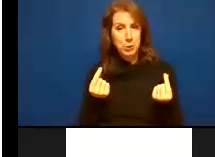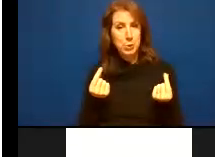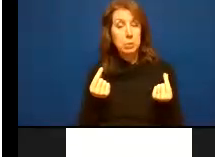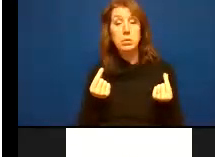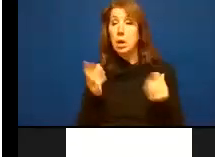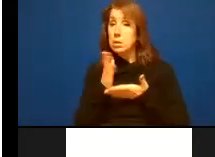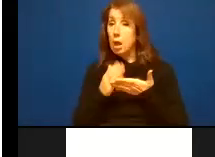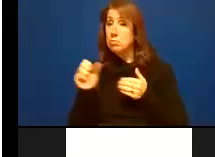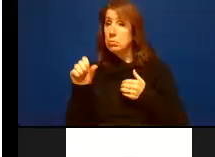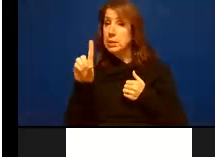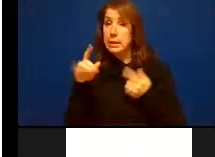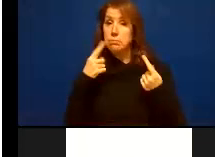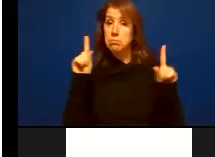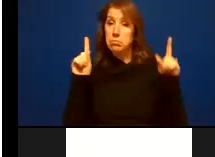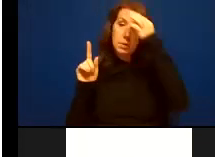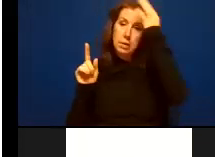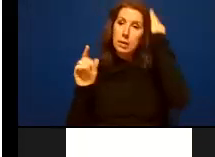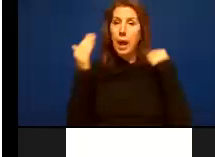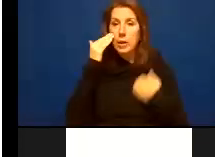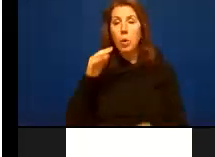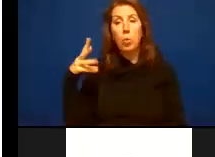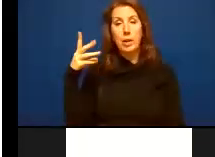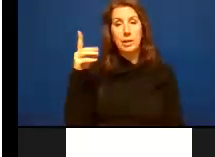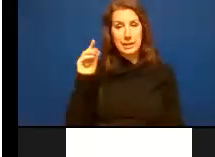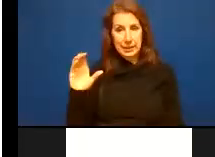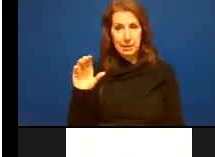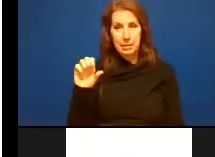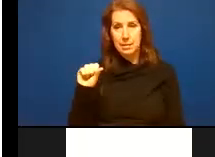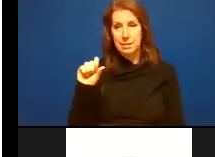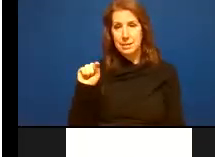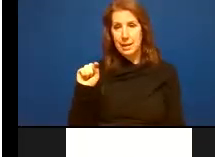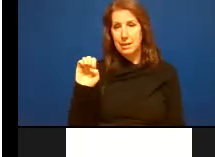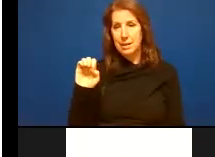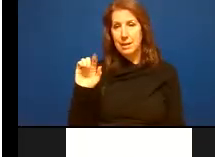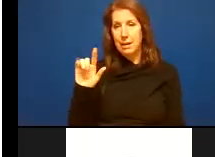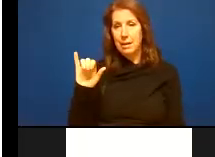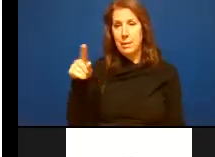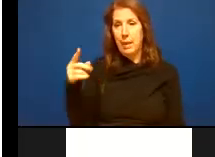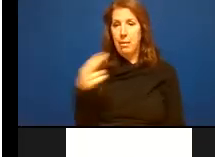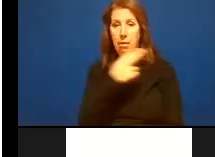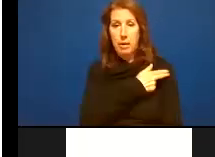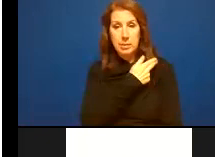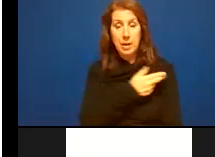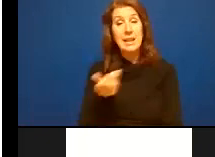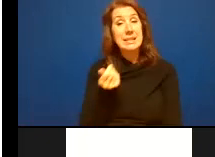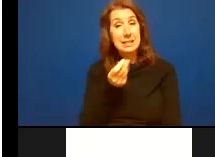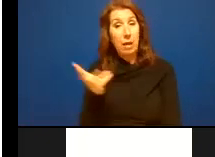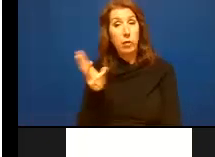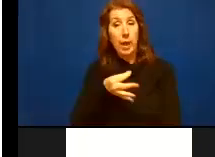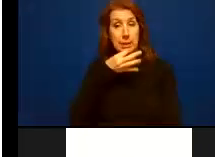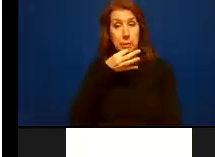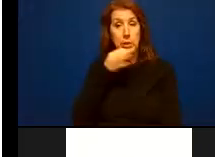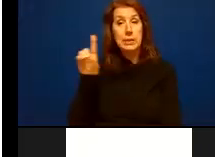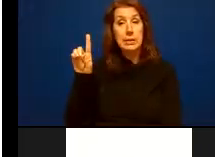some cases, and in DC, I know in the St. Elizabeth's case, one of the several of the experts actually went in and did